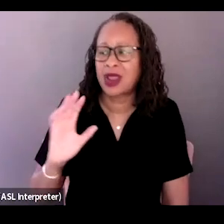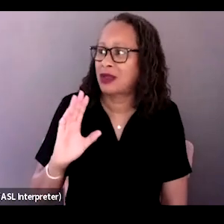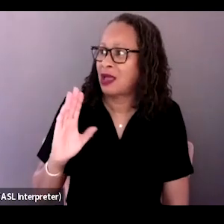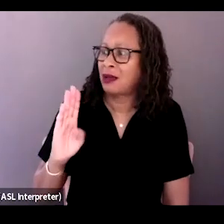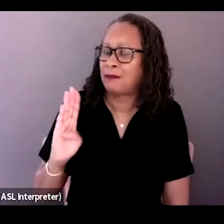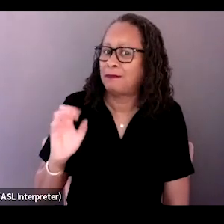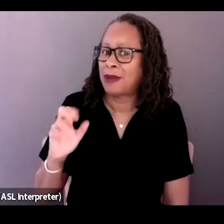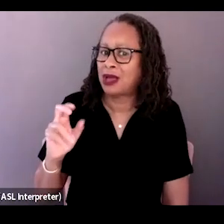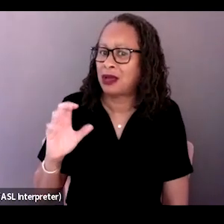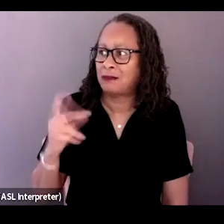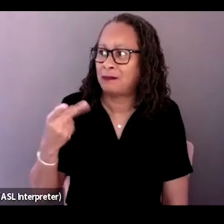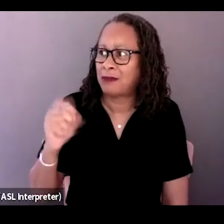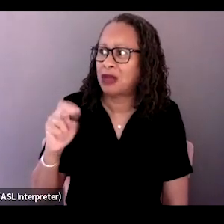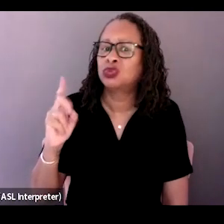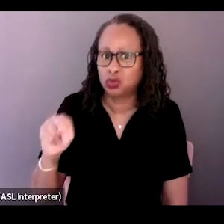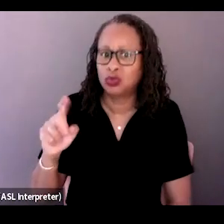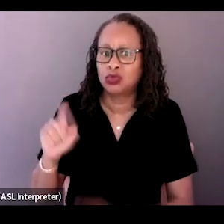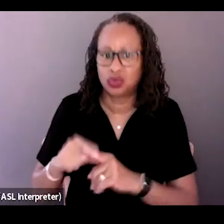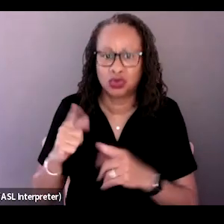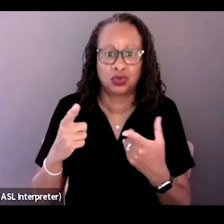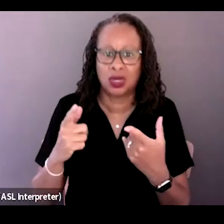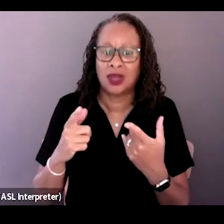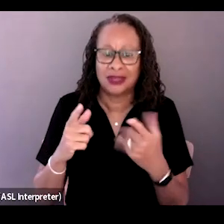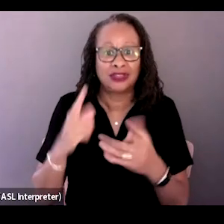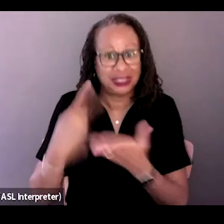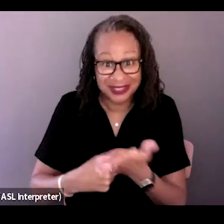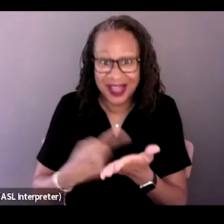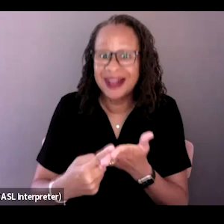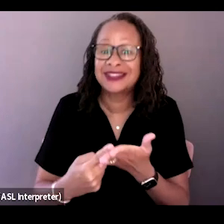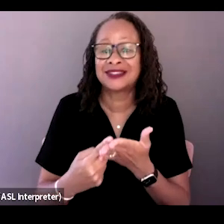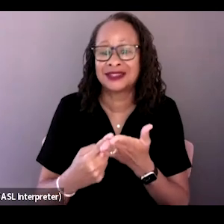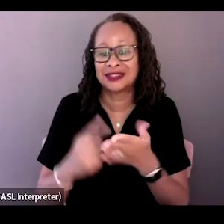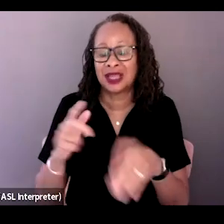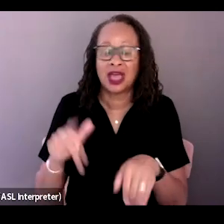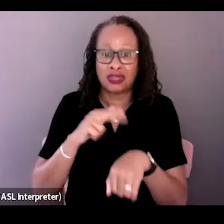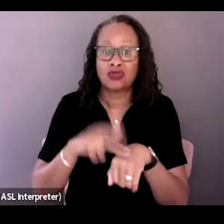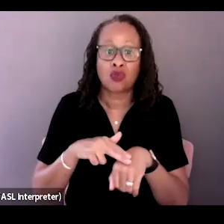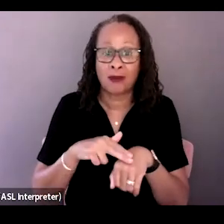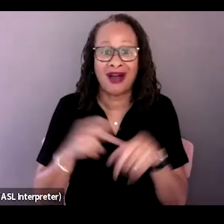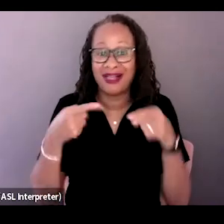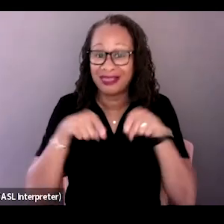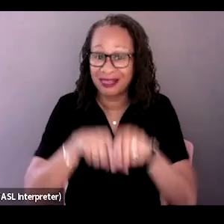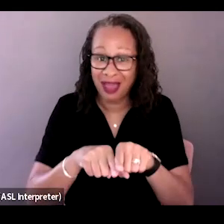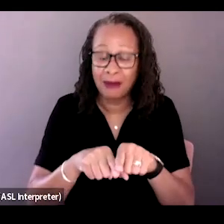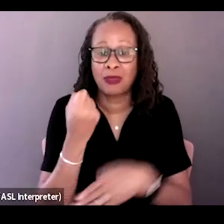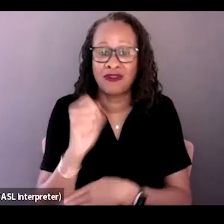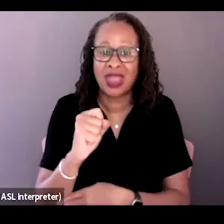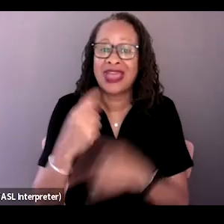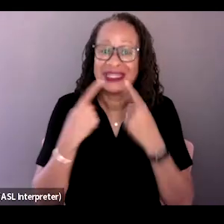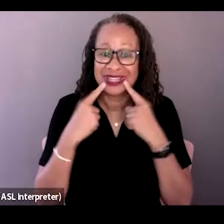leaders from the global south to actually discuss the non-alignment movement and declare colonialism